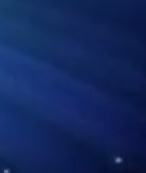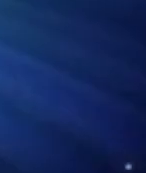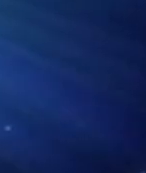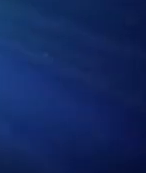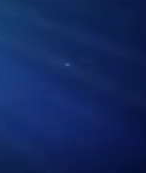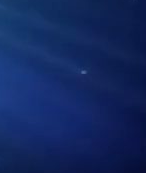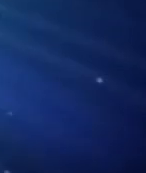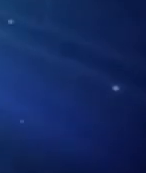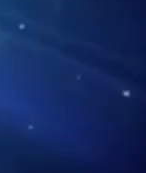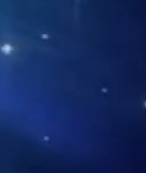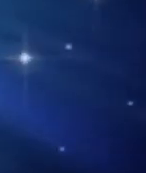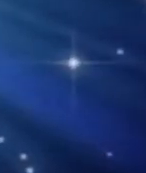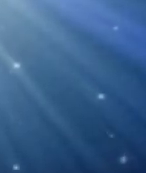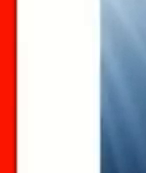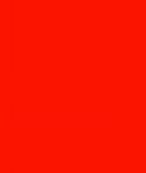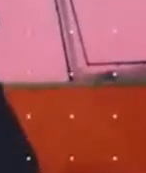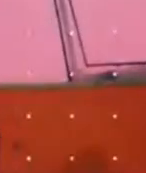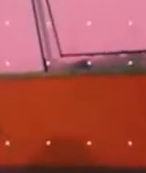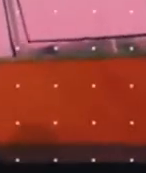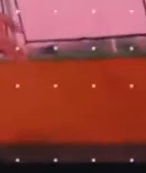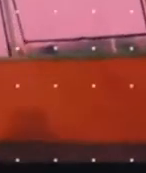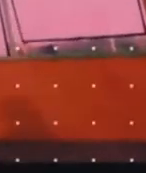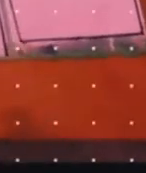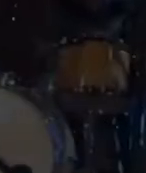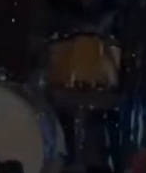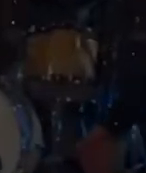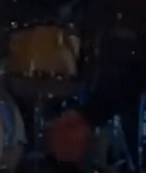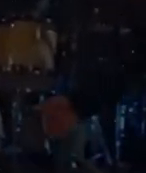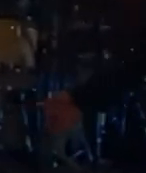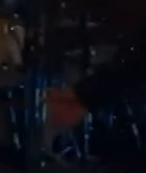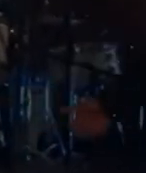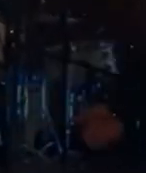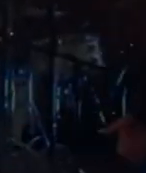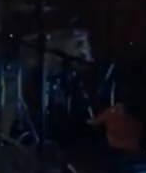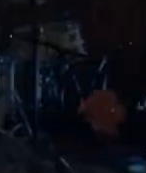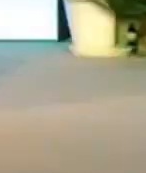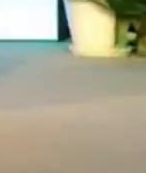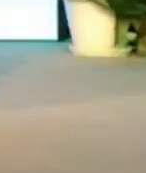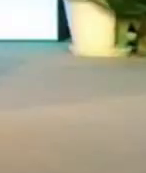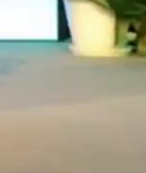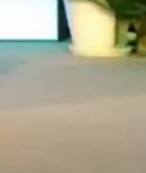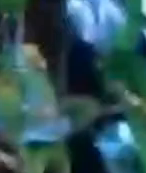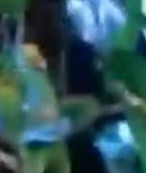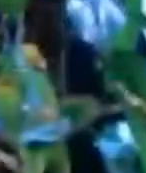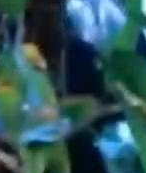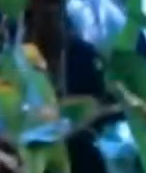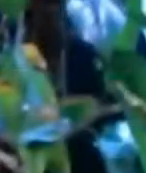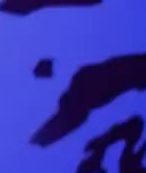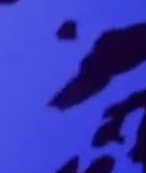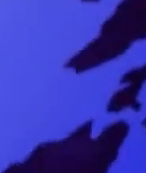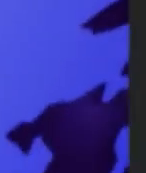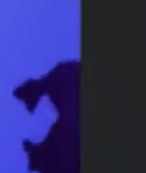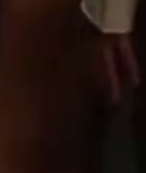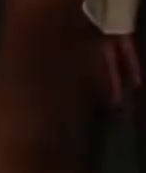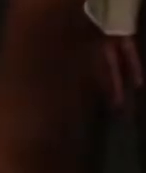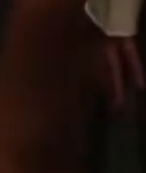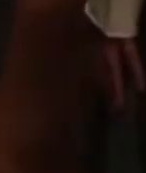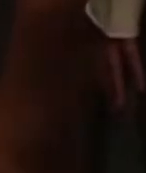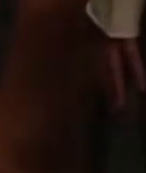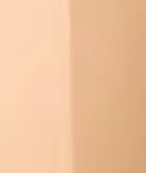shows, children entertainment, contemporary gospel music, extended times of worship, live broadcast,